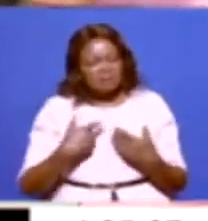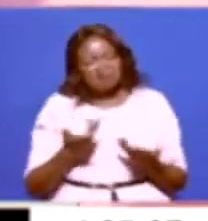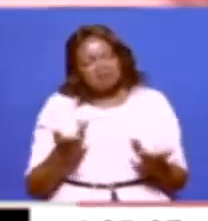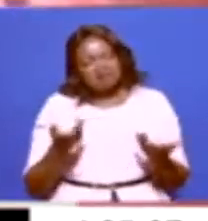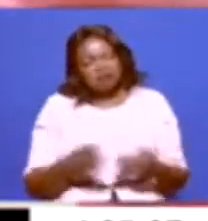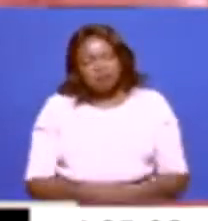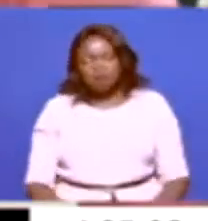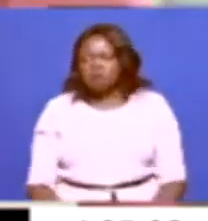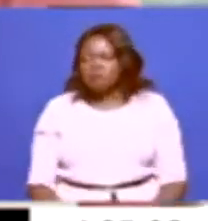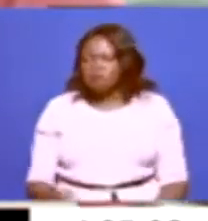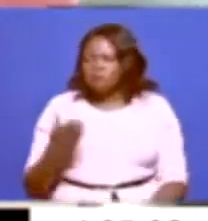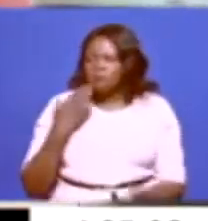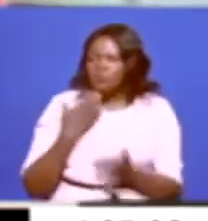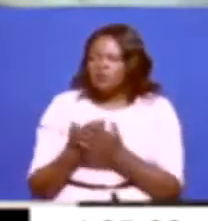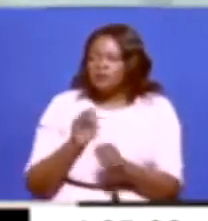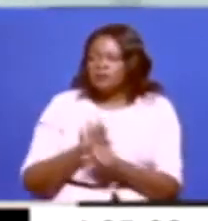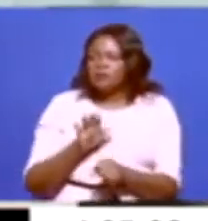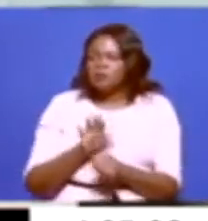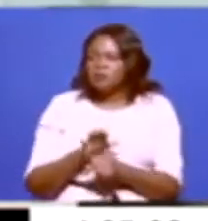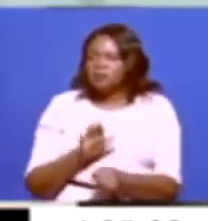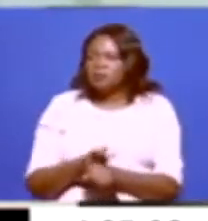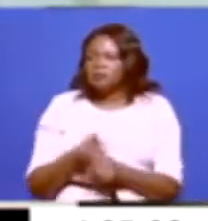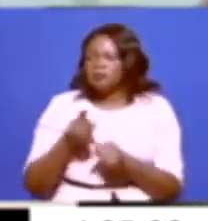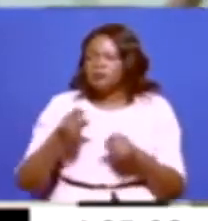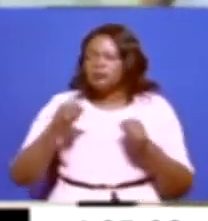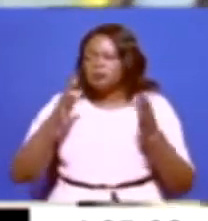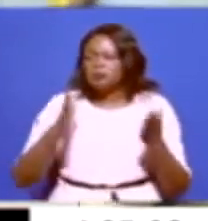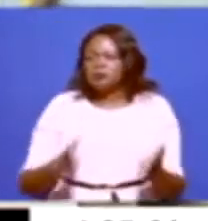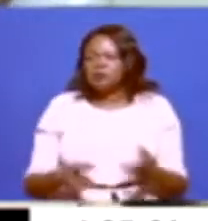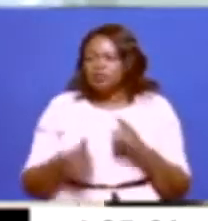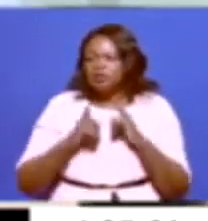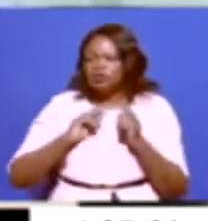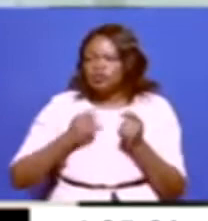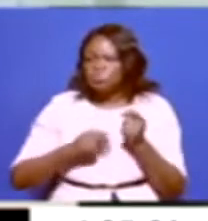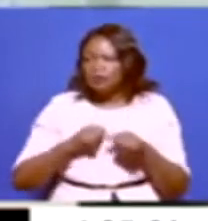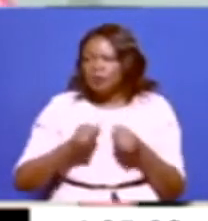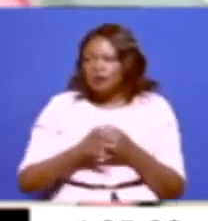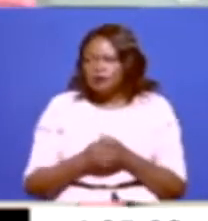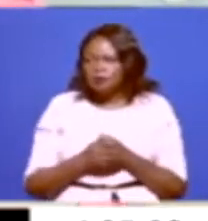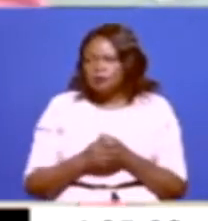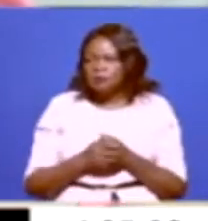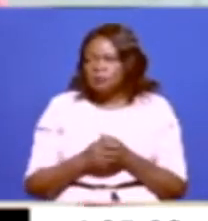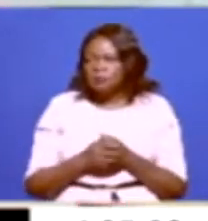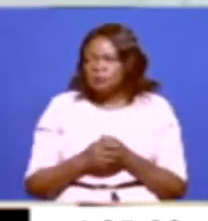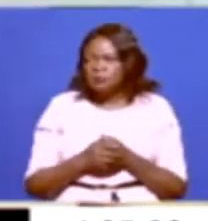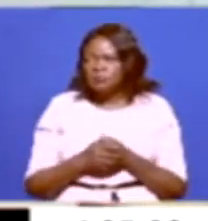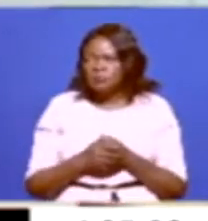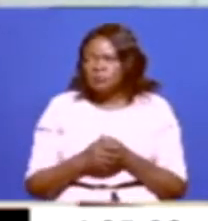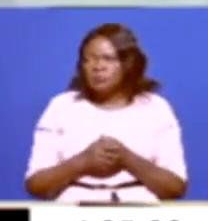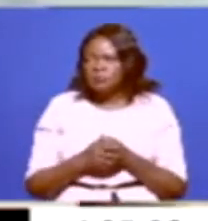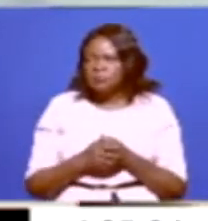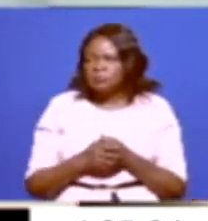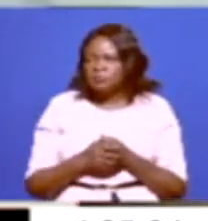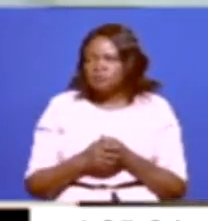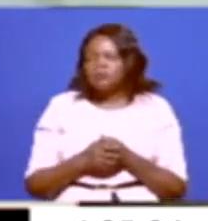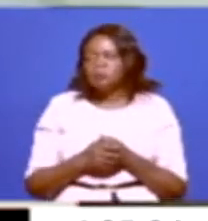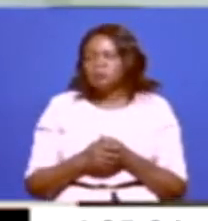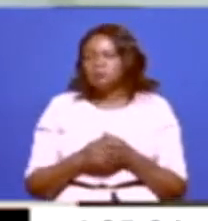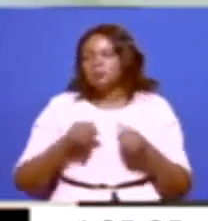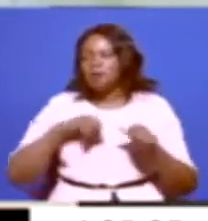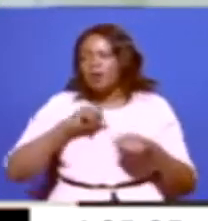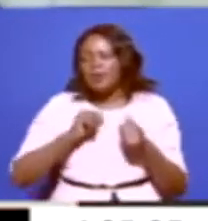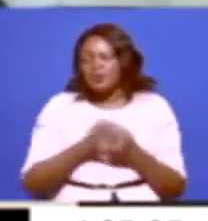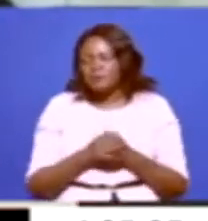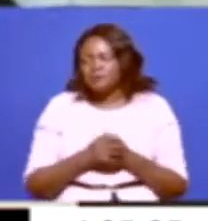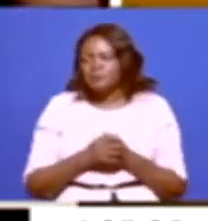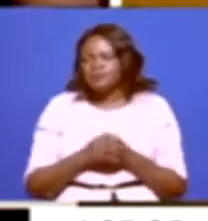Thank you so much, Irene. That is just one of the riders here talking to us about his take on this matter, on the new